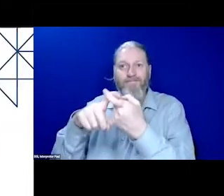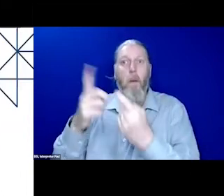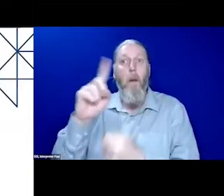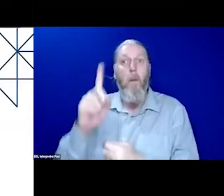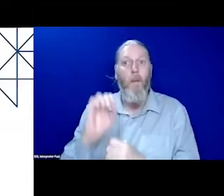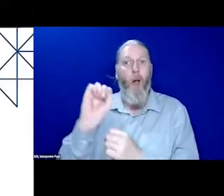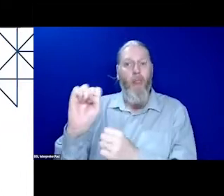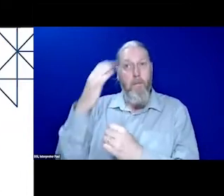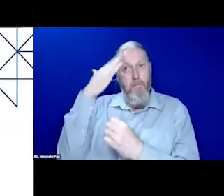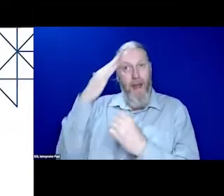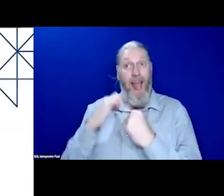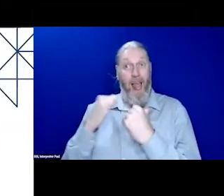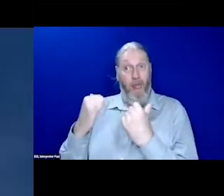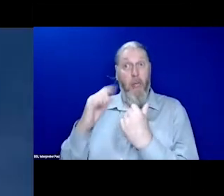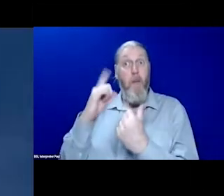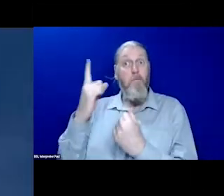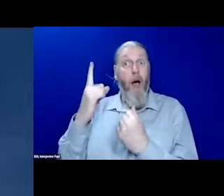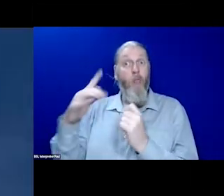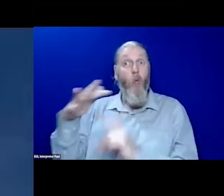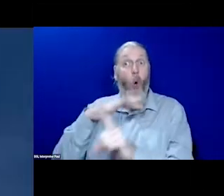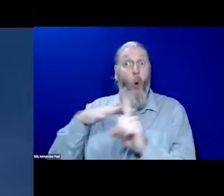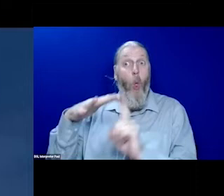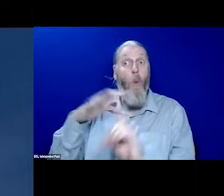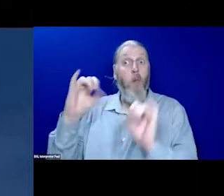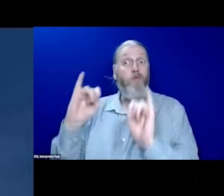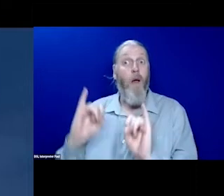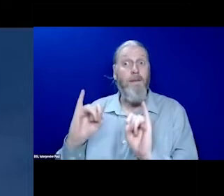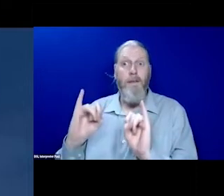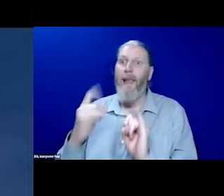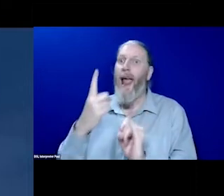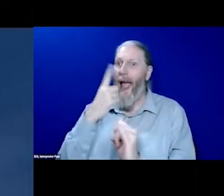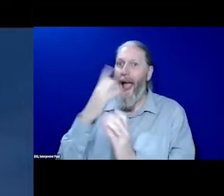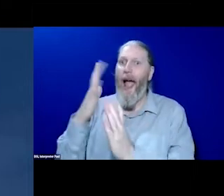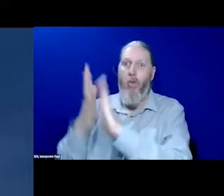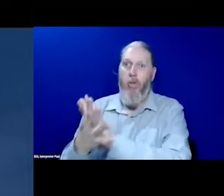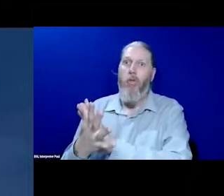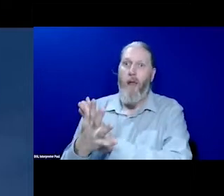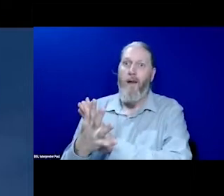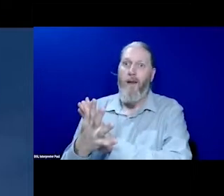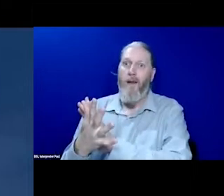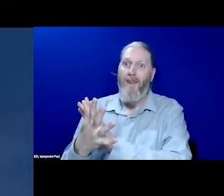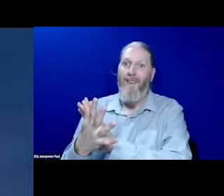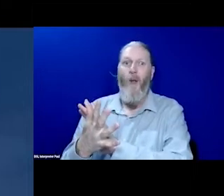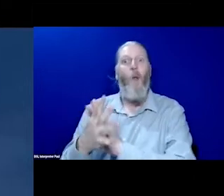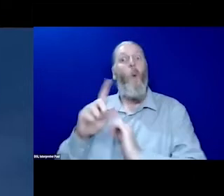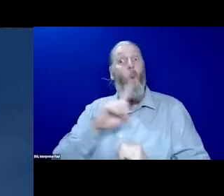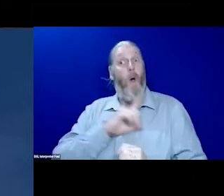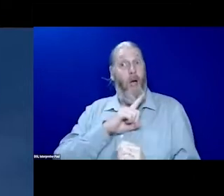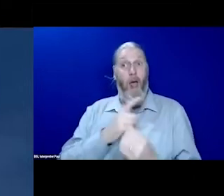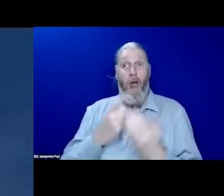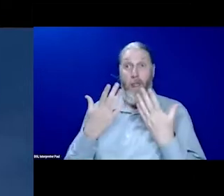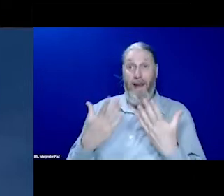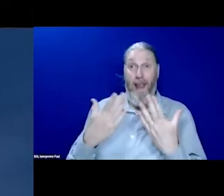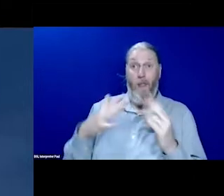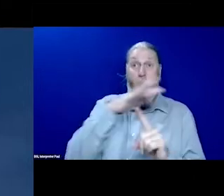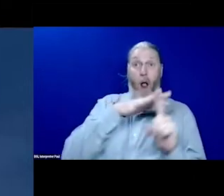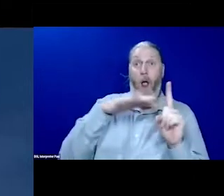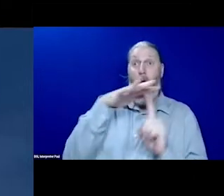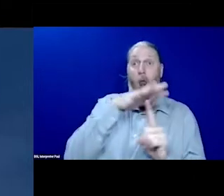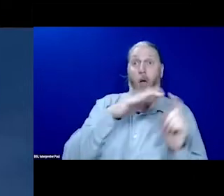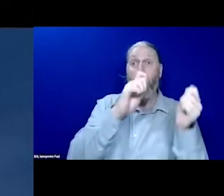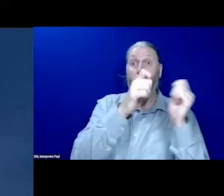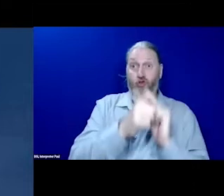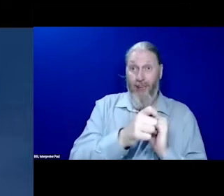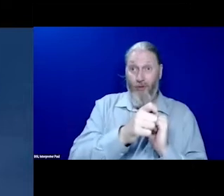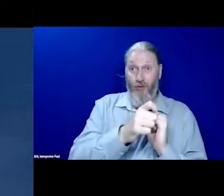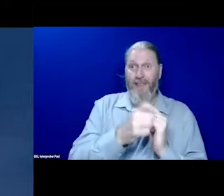this vision, as I'll now outline. At the moment, we have a situation where climate change is